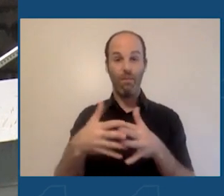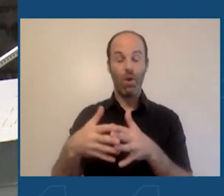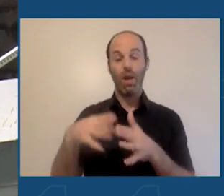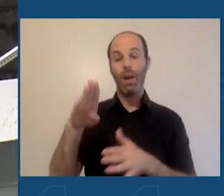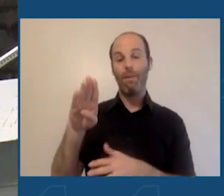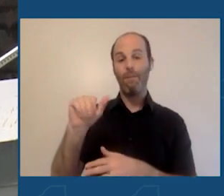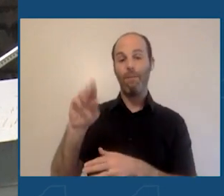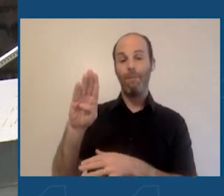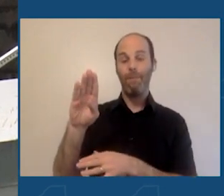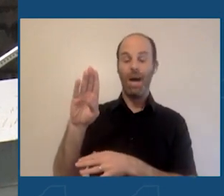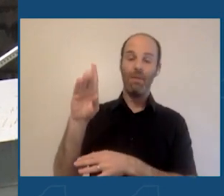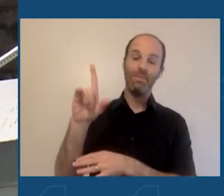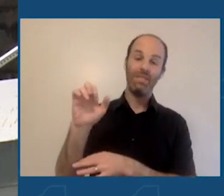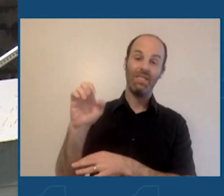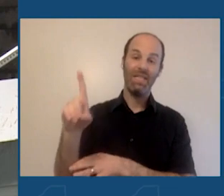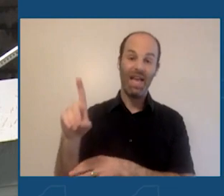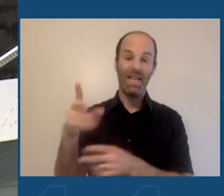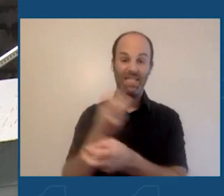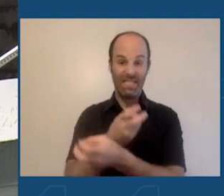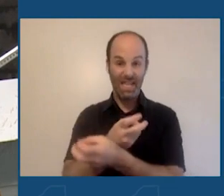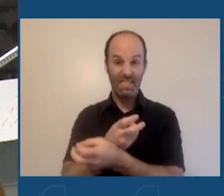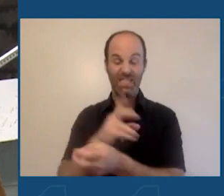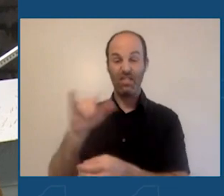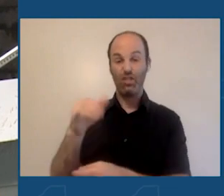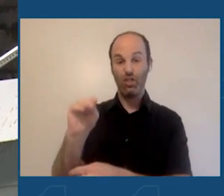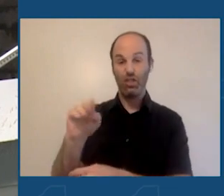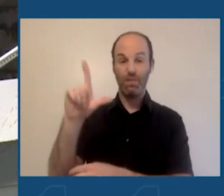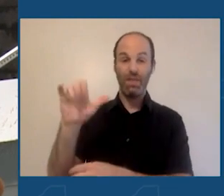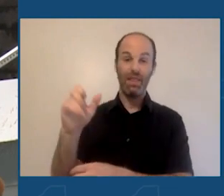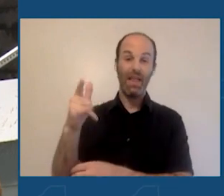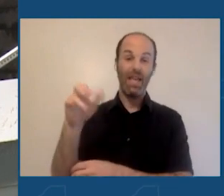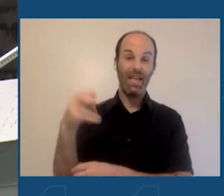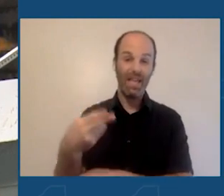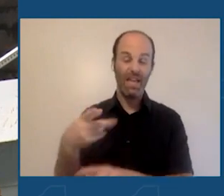here today. We have Jim Leahy from USA Luge here today.